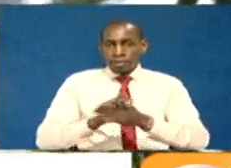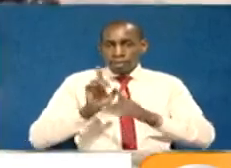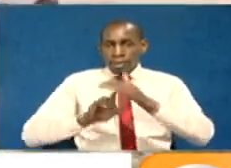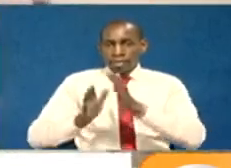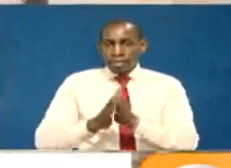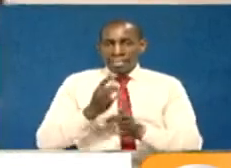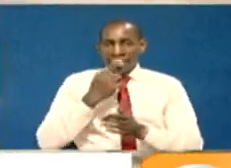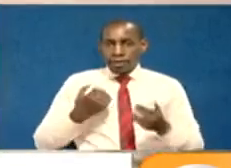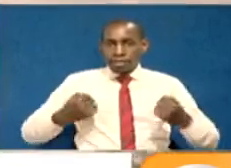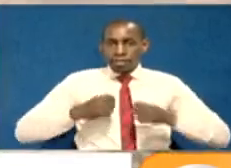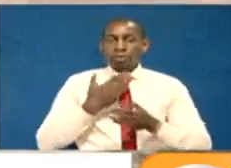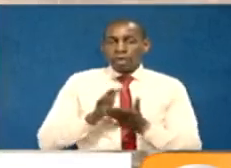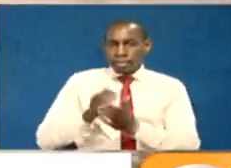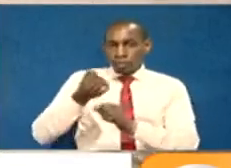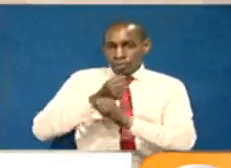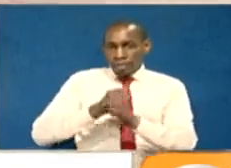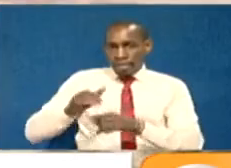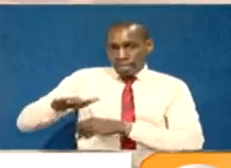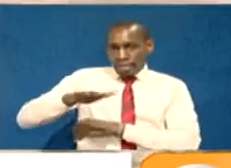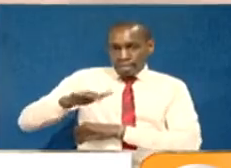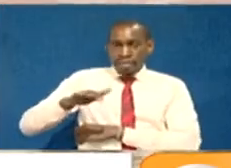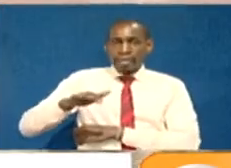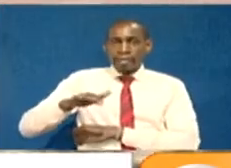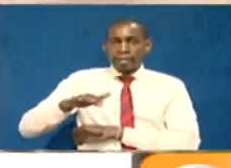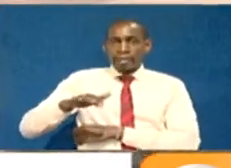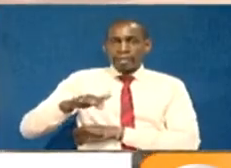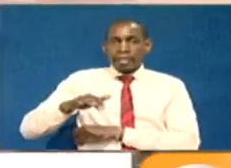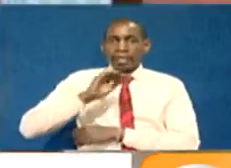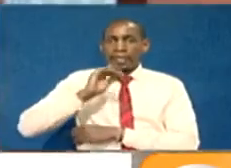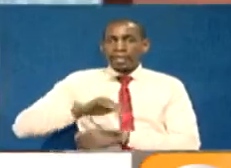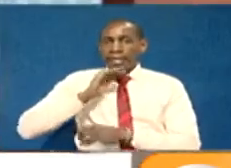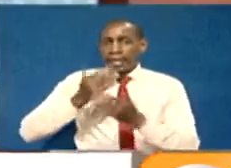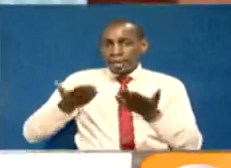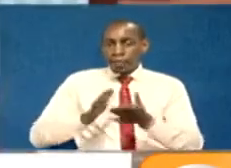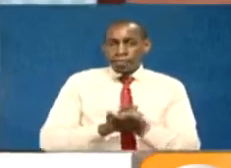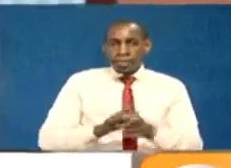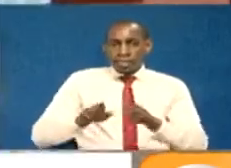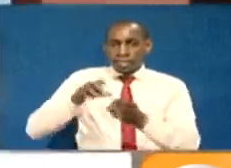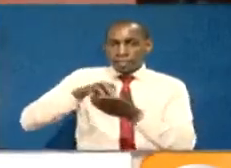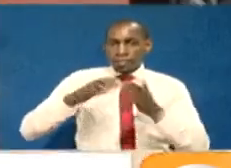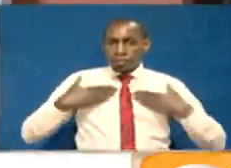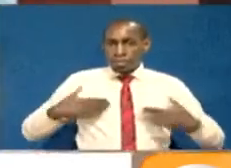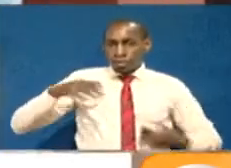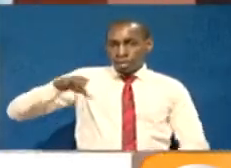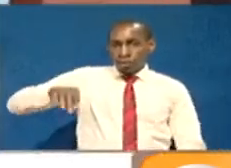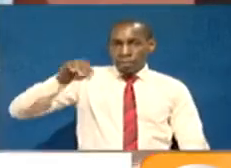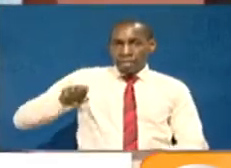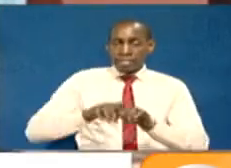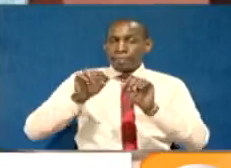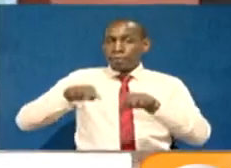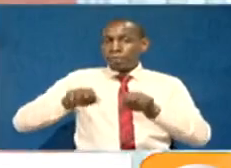white attire. They sought to reconstruct the scene of Memusi Sankok's death, the position where his body was found,